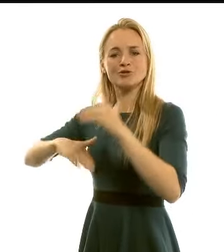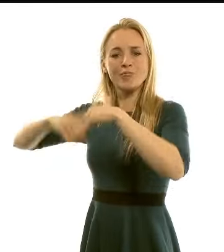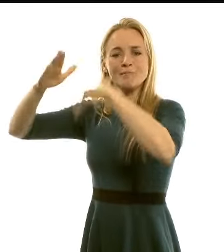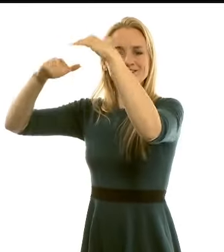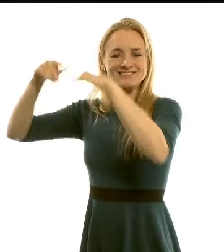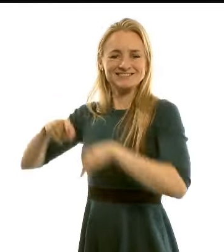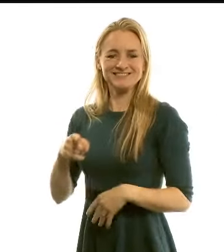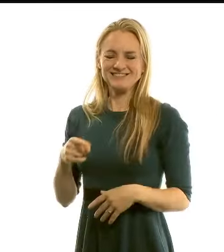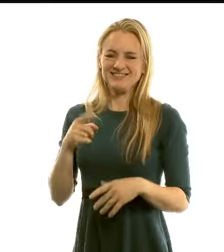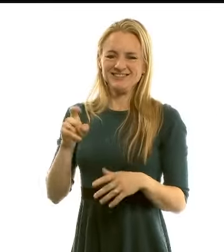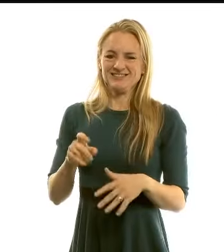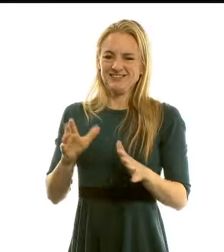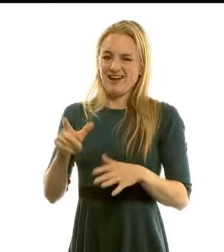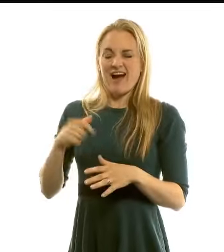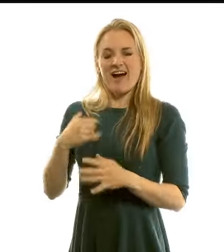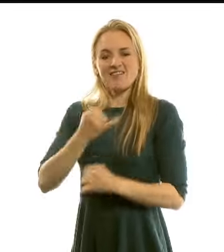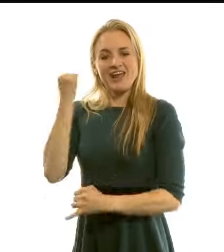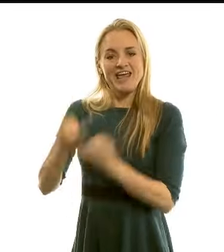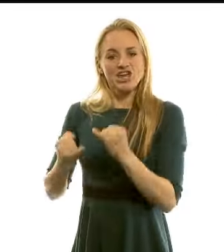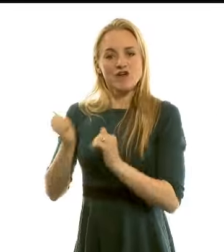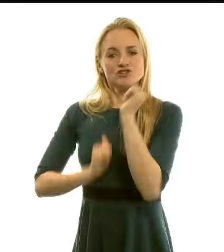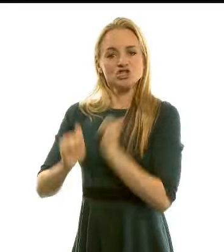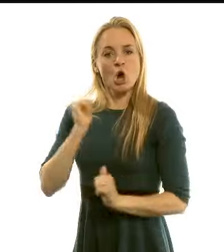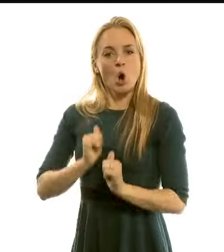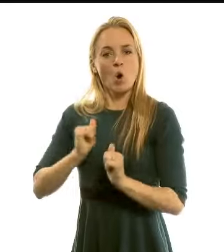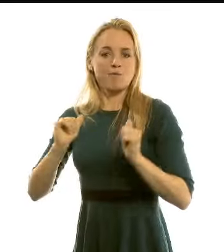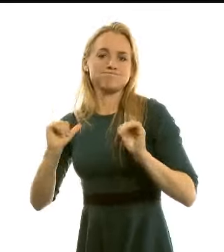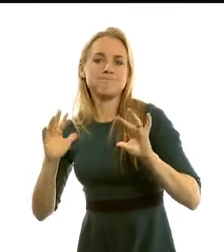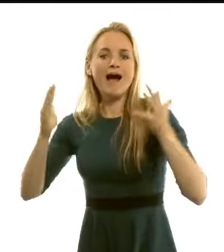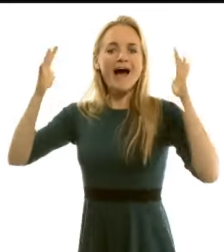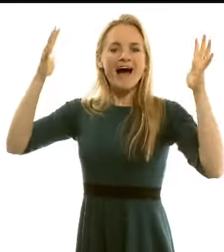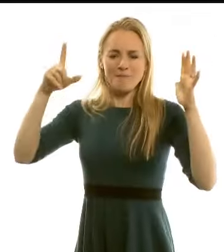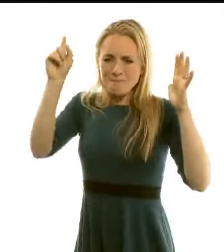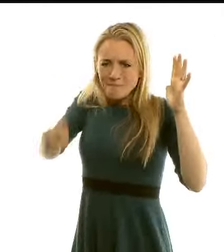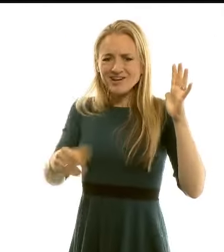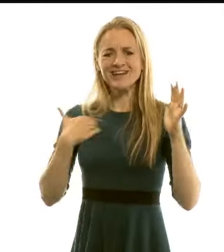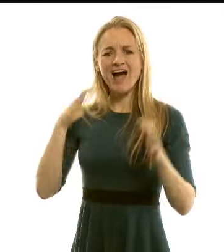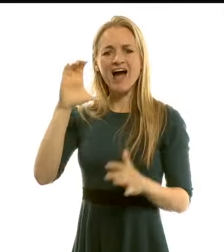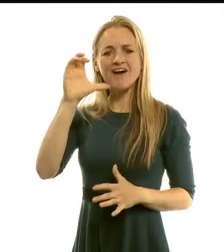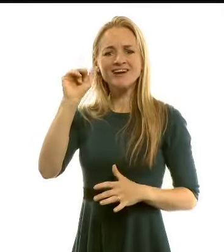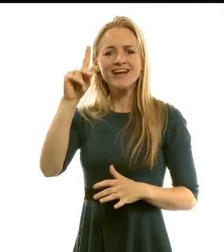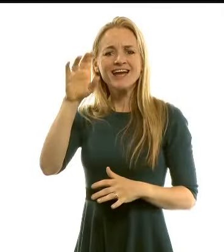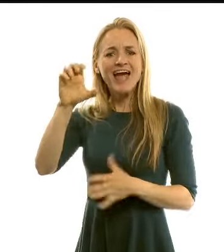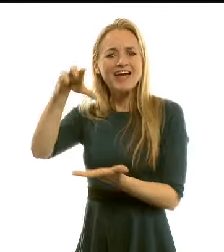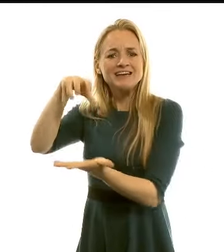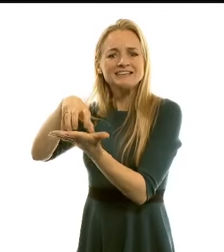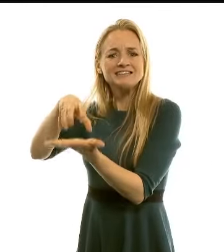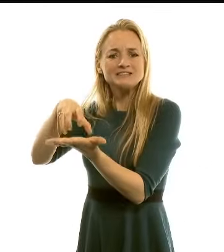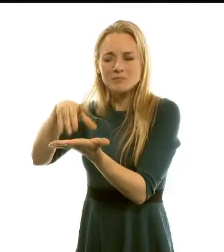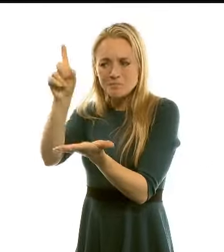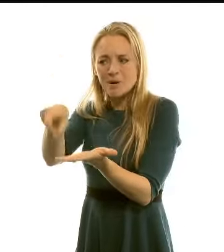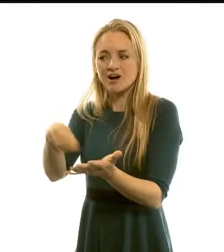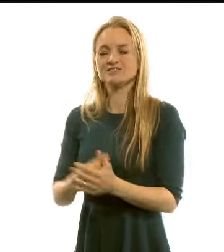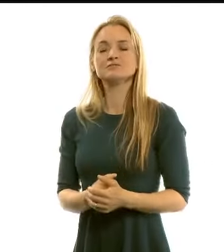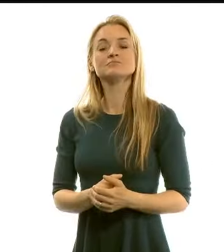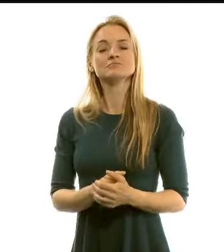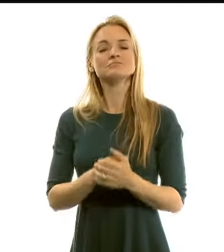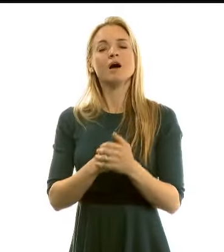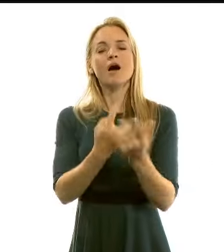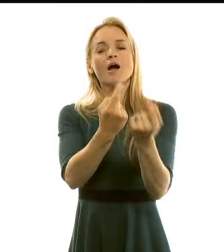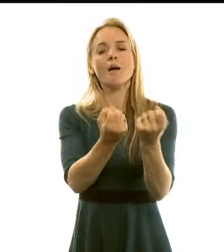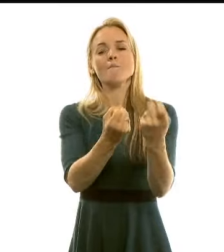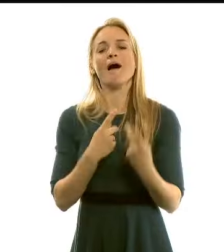cake. So, chop chop. Yeah, so you make sure to check back later to see if there'll be cheers or tears before time